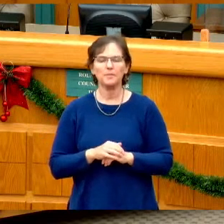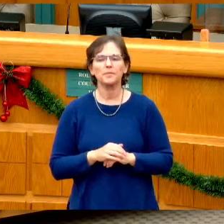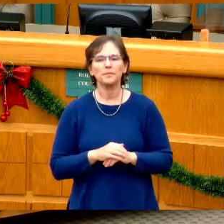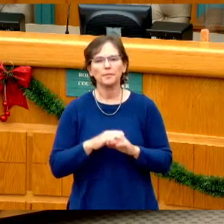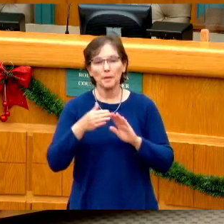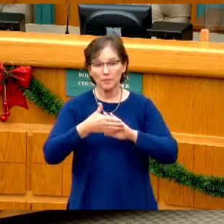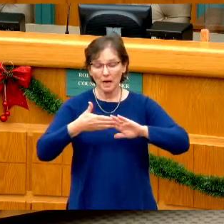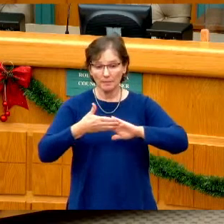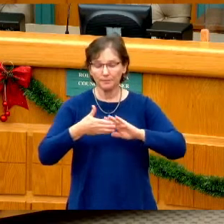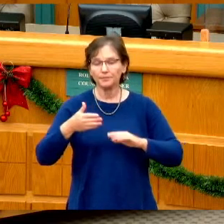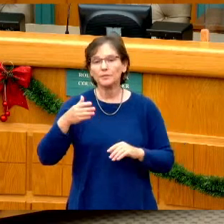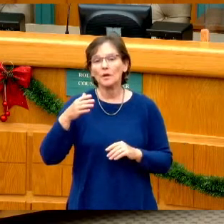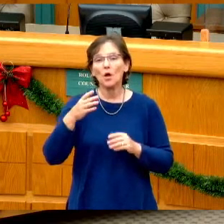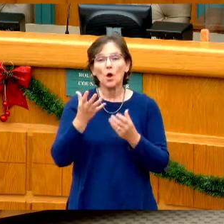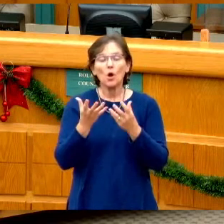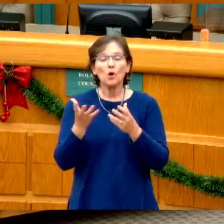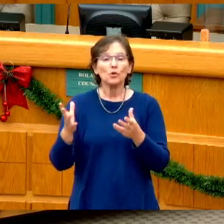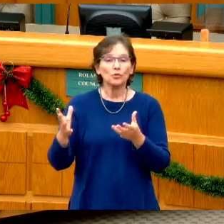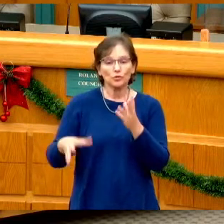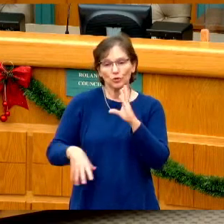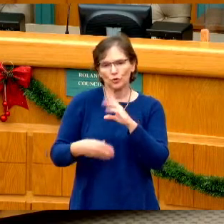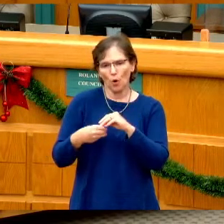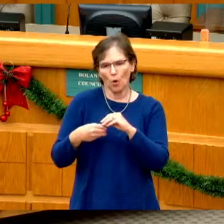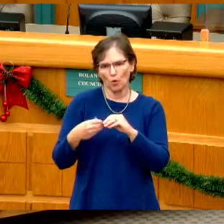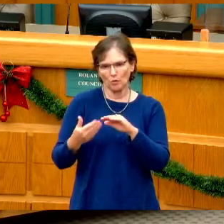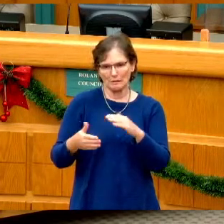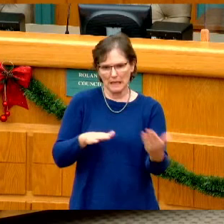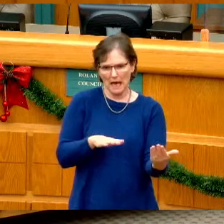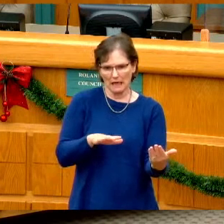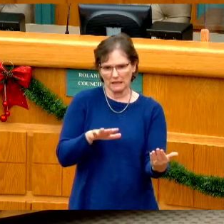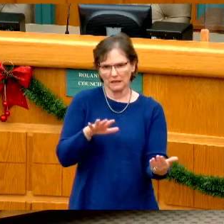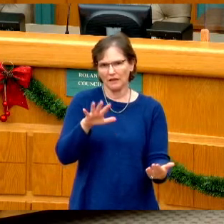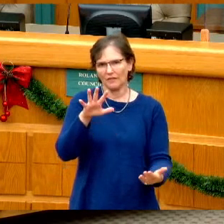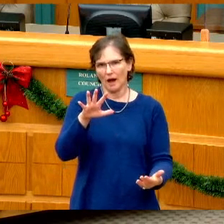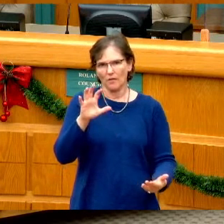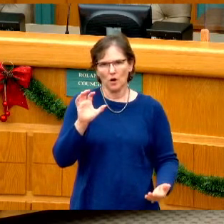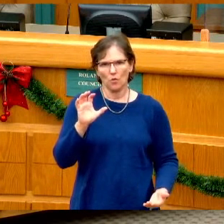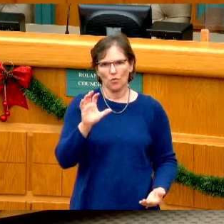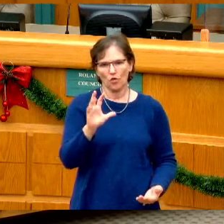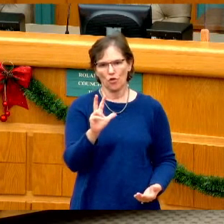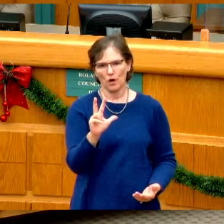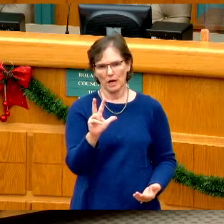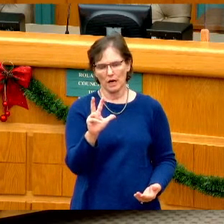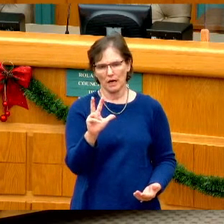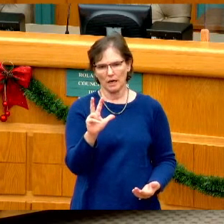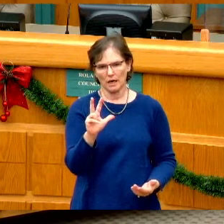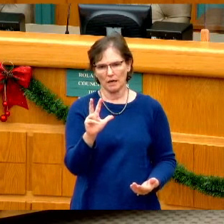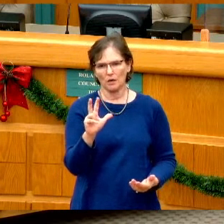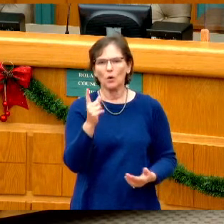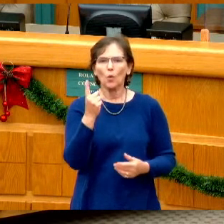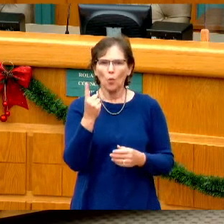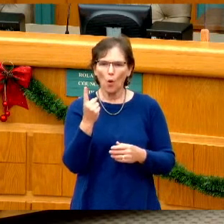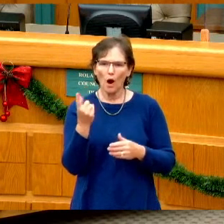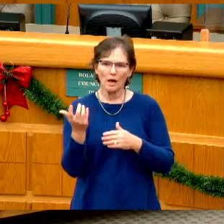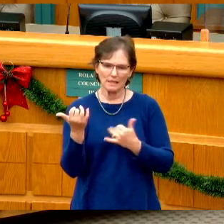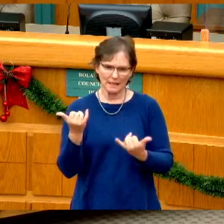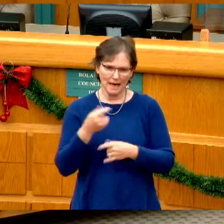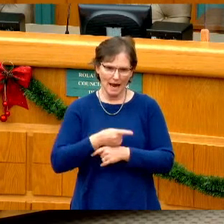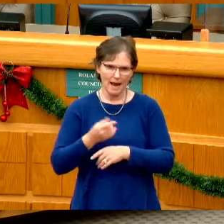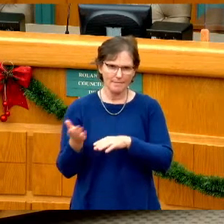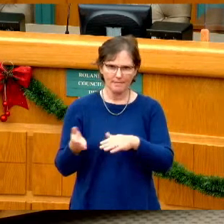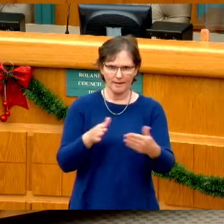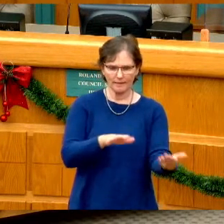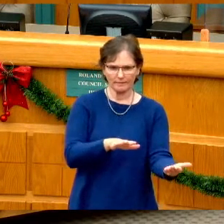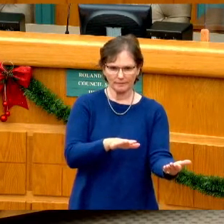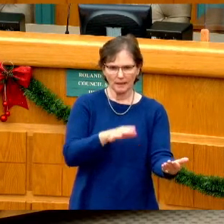Total deaths for Nueces County, 503 as of today. We did have a death today, a male in his 60s